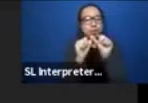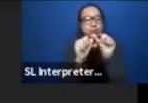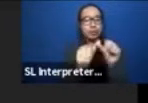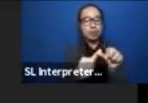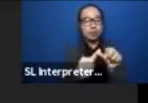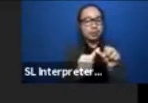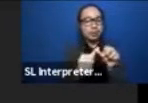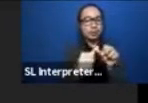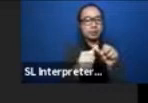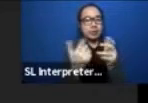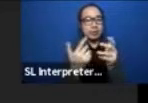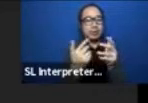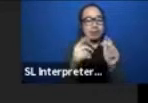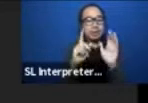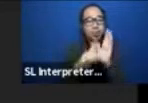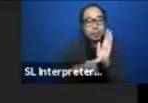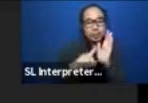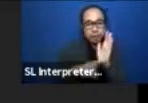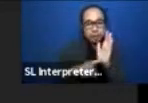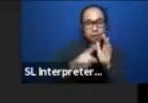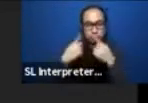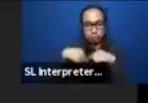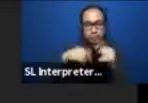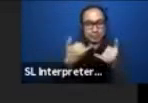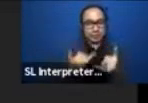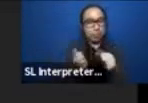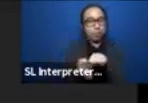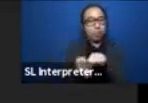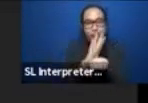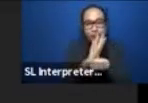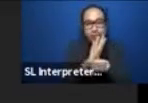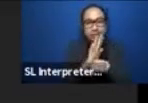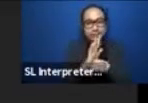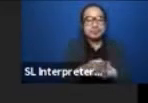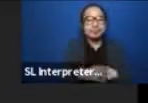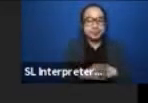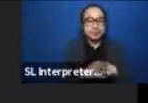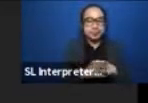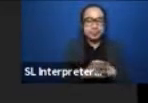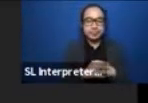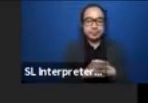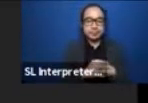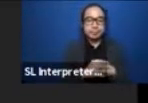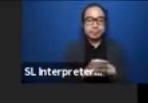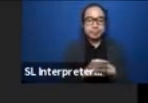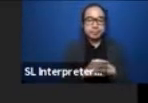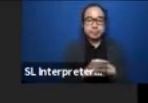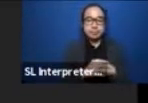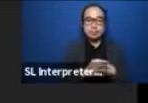of research in the COVID context, and adding to whatever I'm going to present.